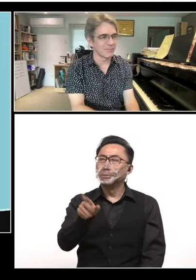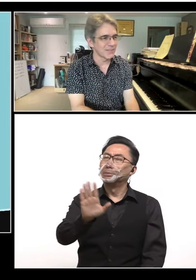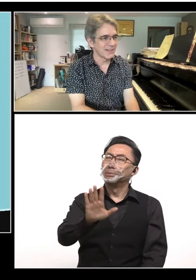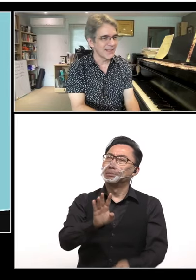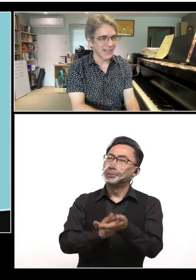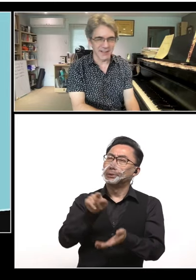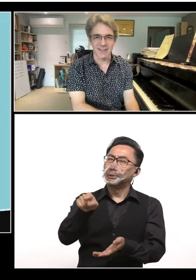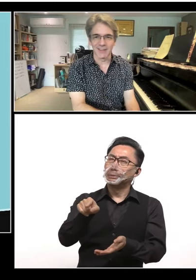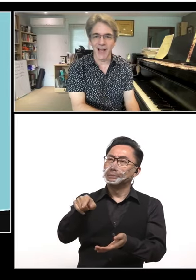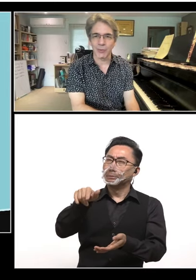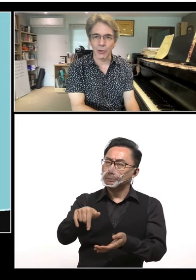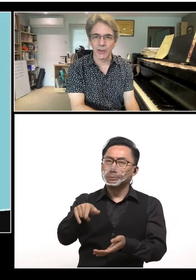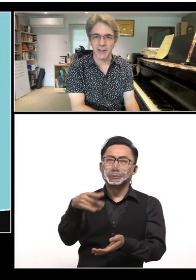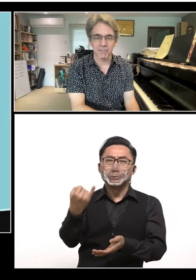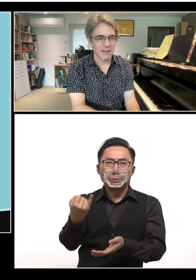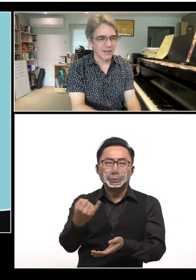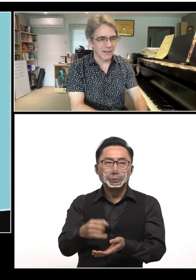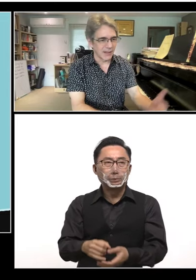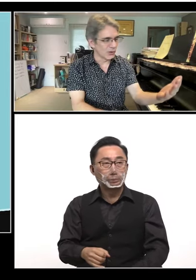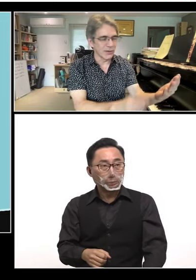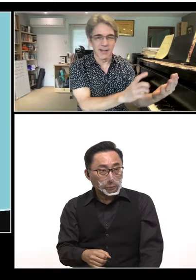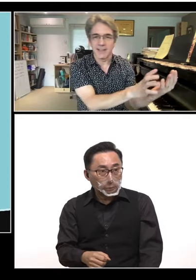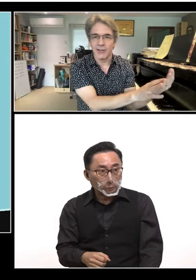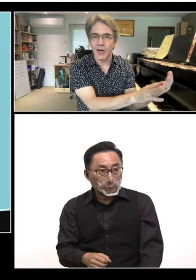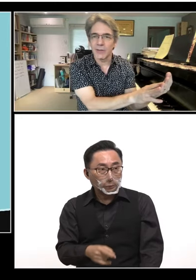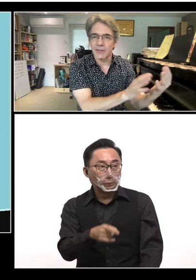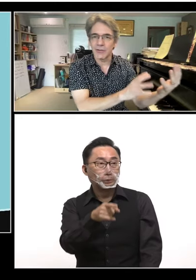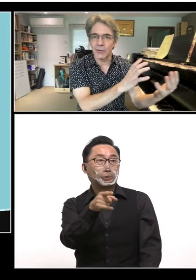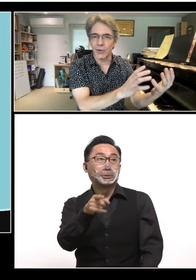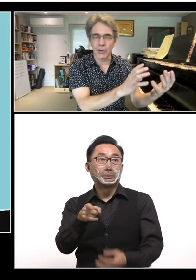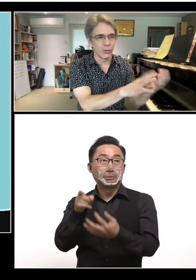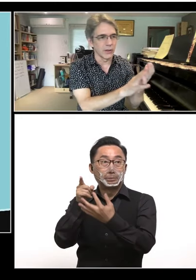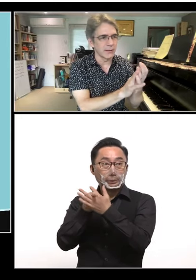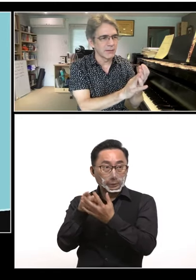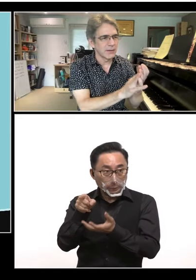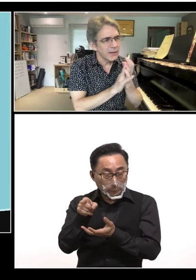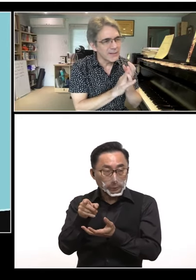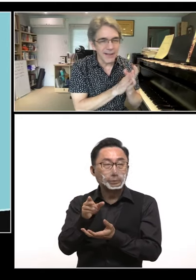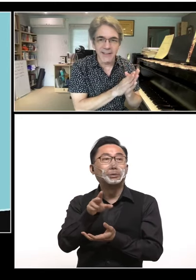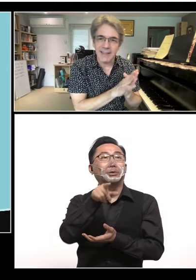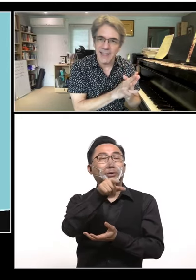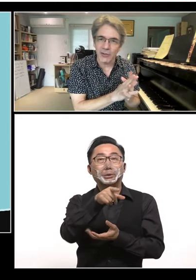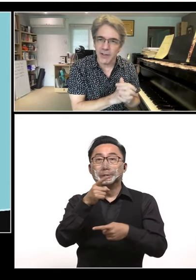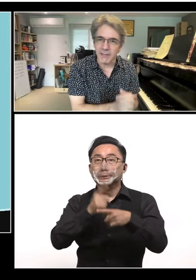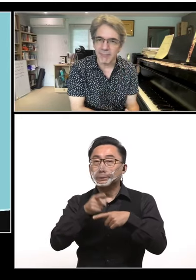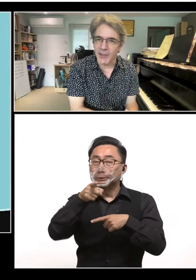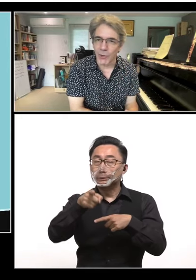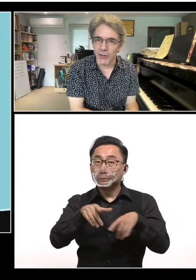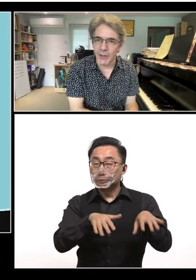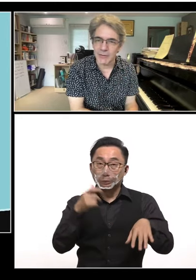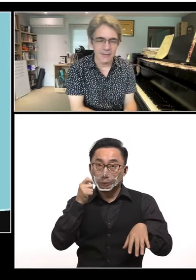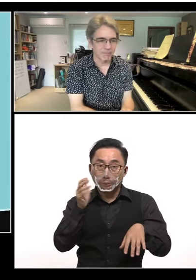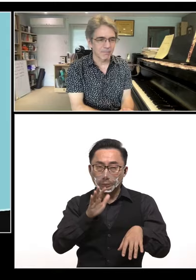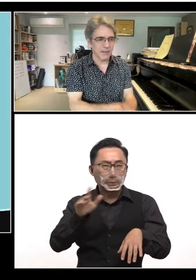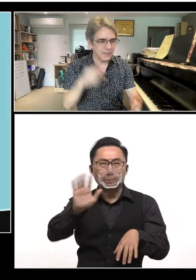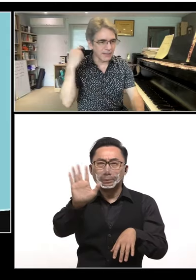recording?" He said, "Is it a live recording?" And I looked and I said, "No, it's a studio recording." And I said, "I didn't hear any wrong